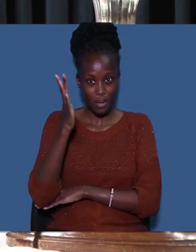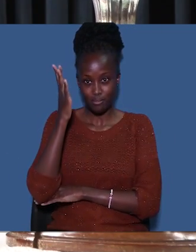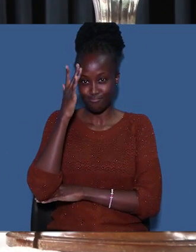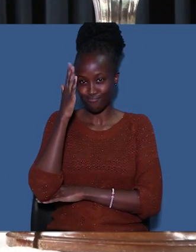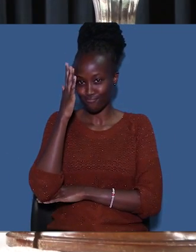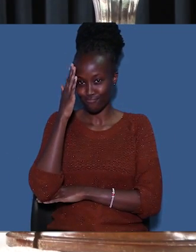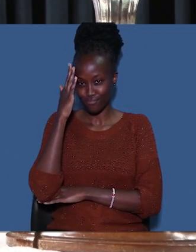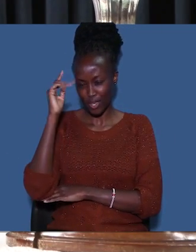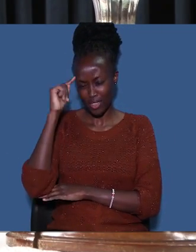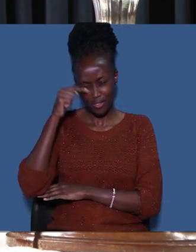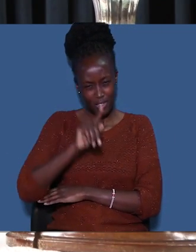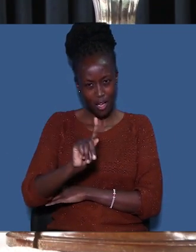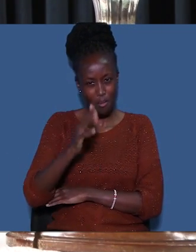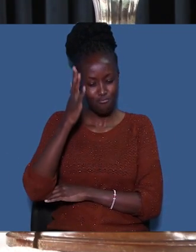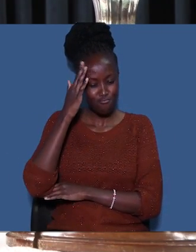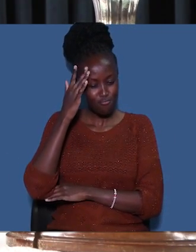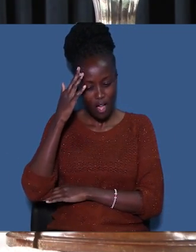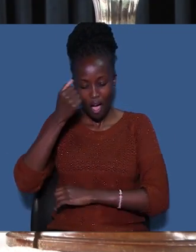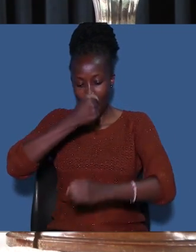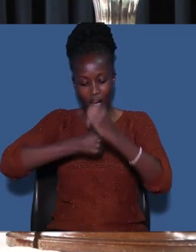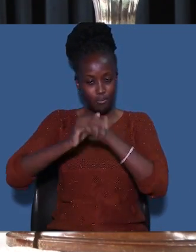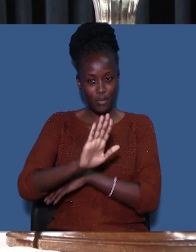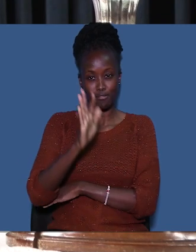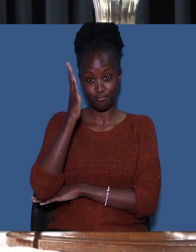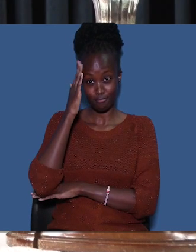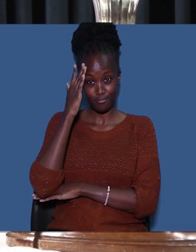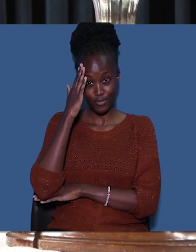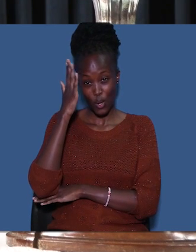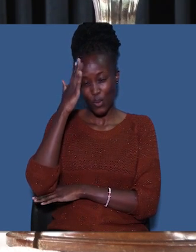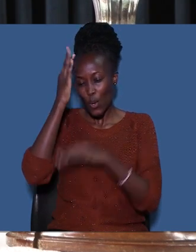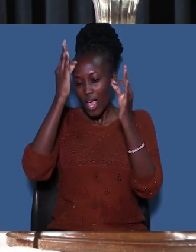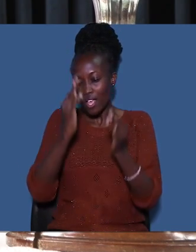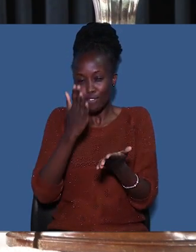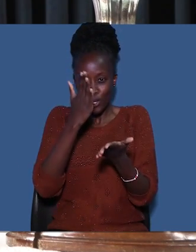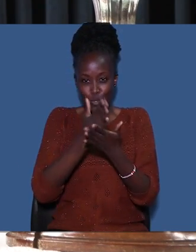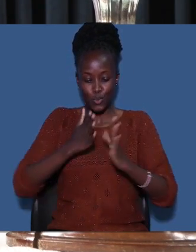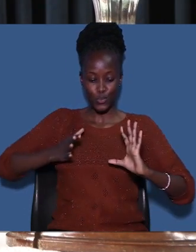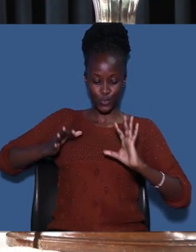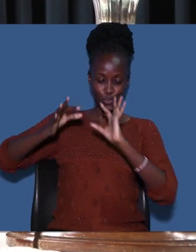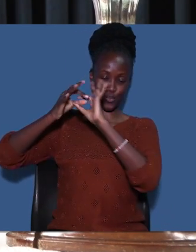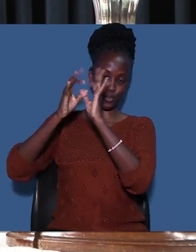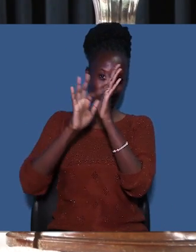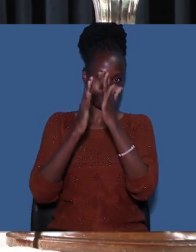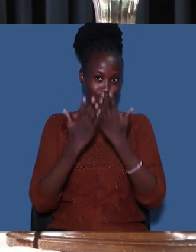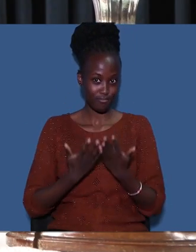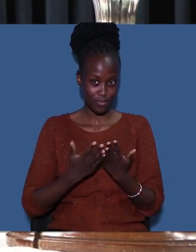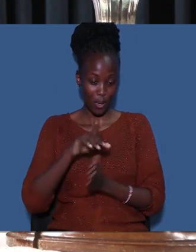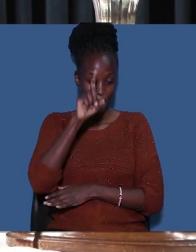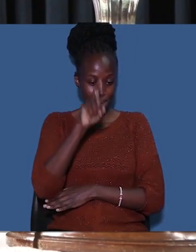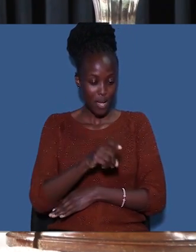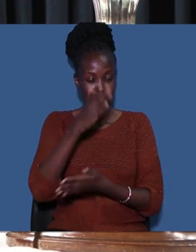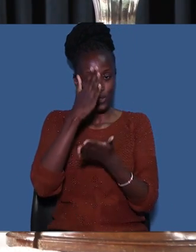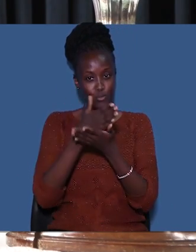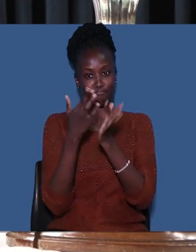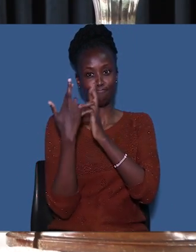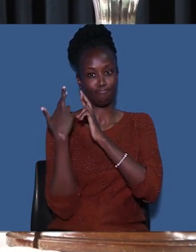processes, our speech, and our actions to see if they really line up with the word of God. Let us be